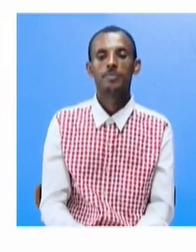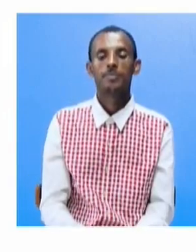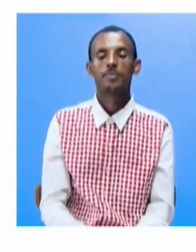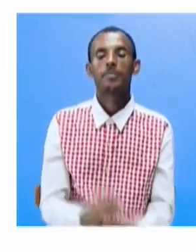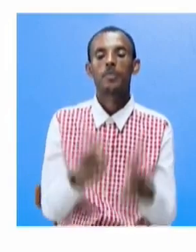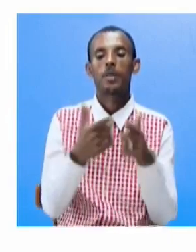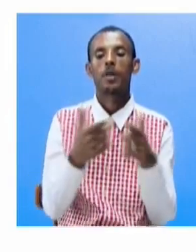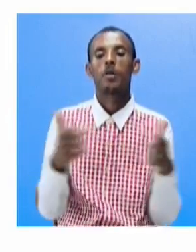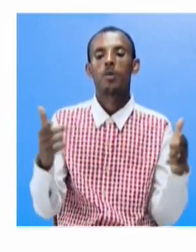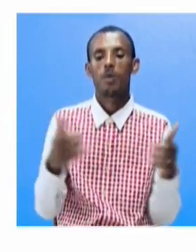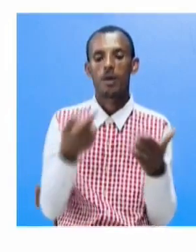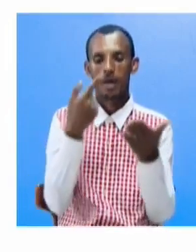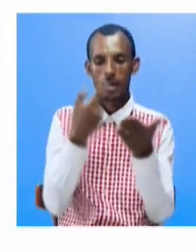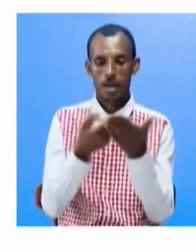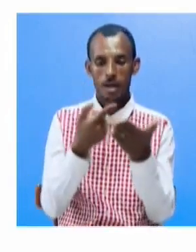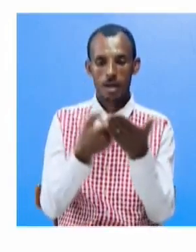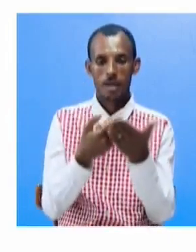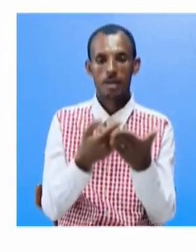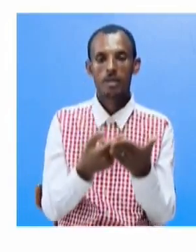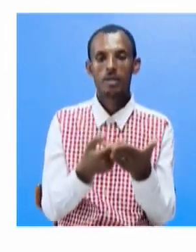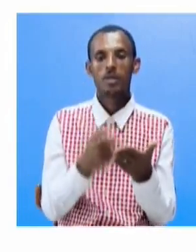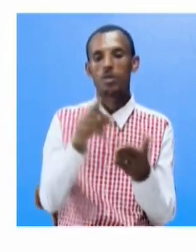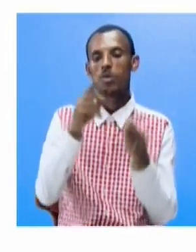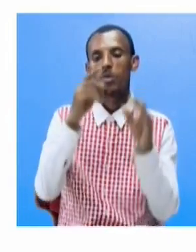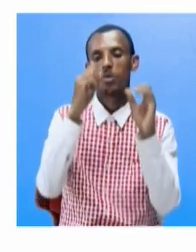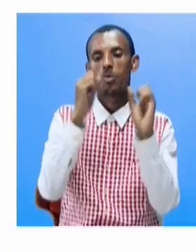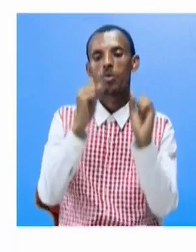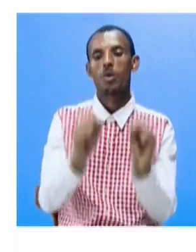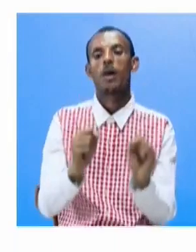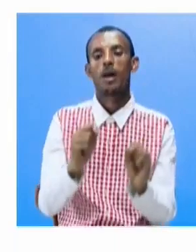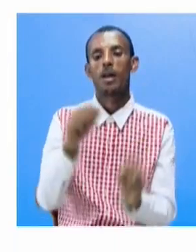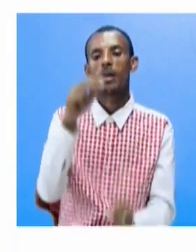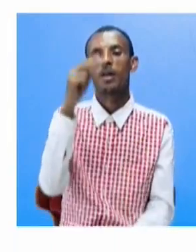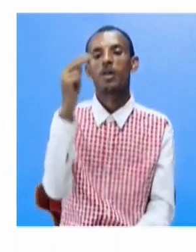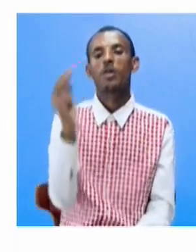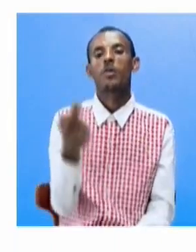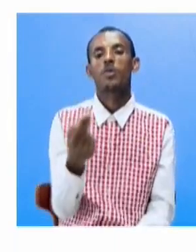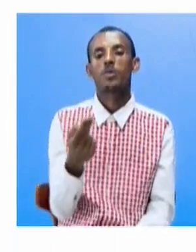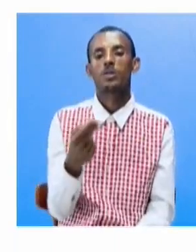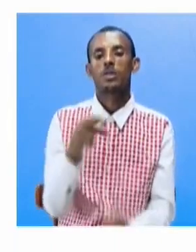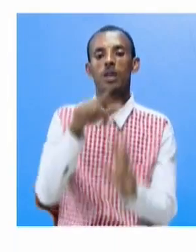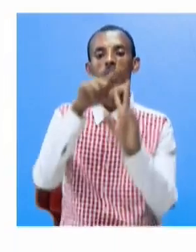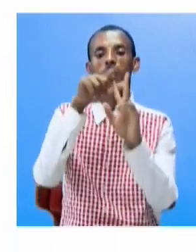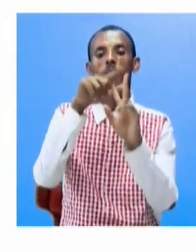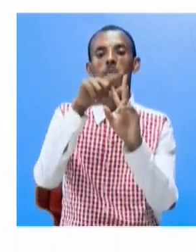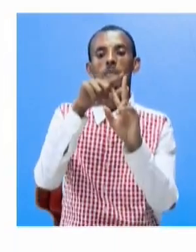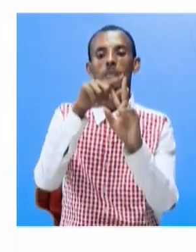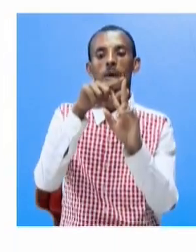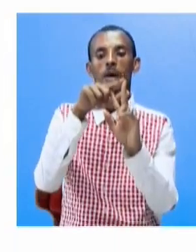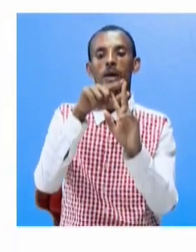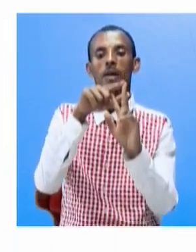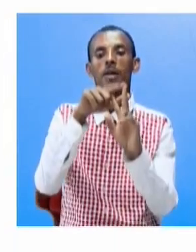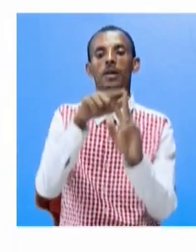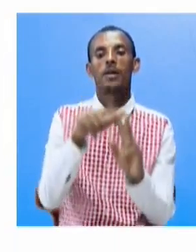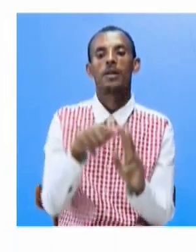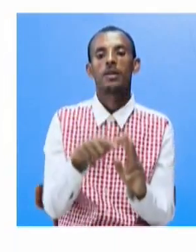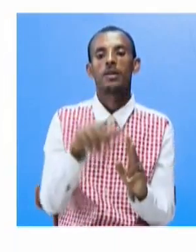long. Here you can use pi to